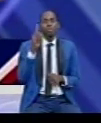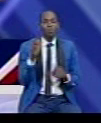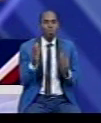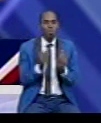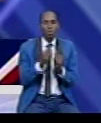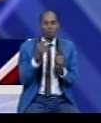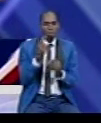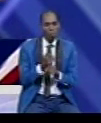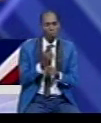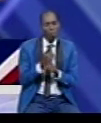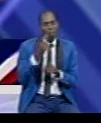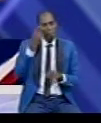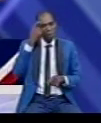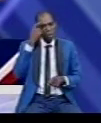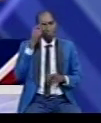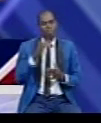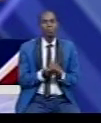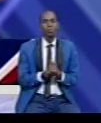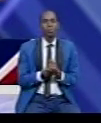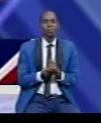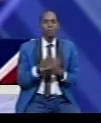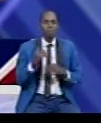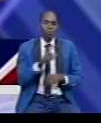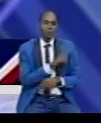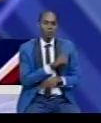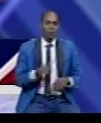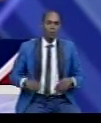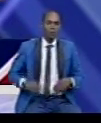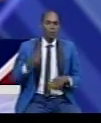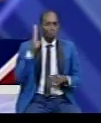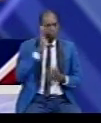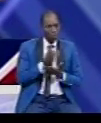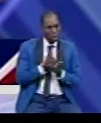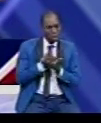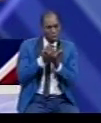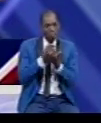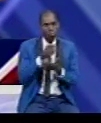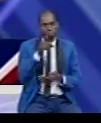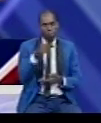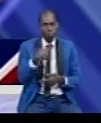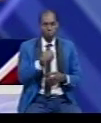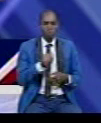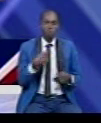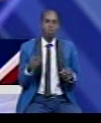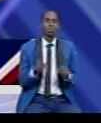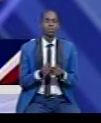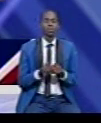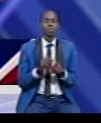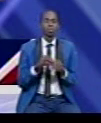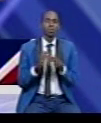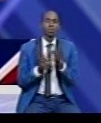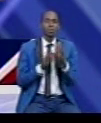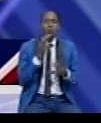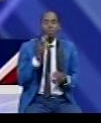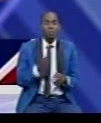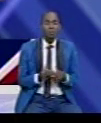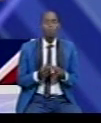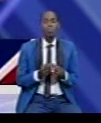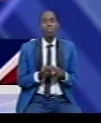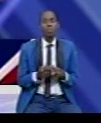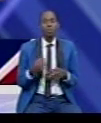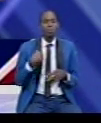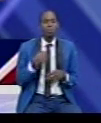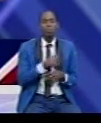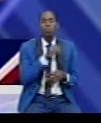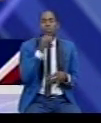mindset. The Lord will help you. The Lord will help me. We don't just be a